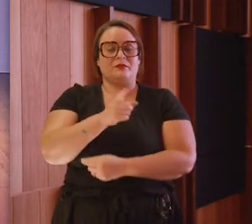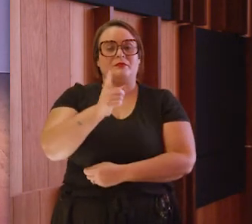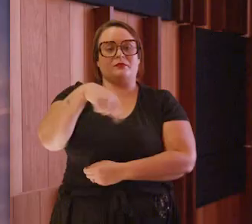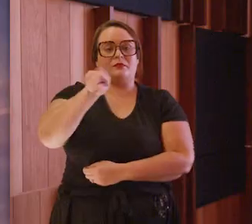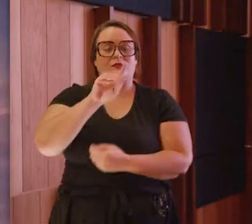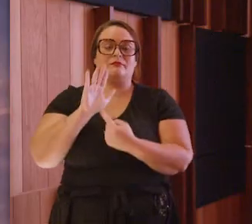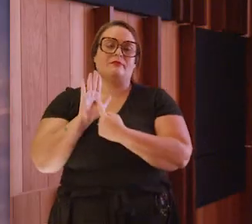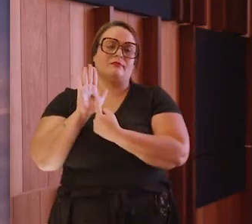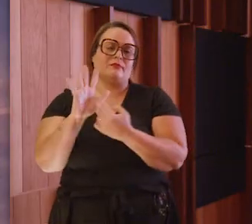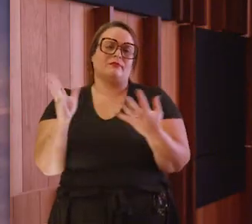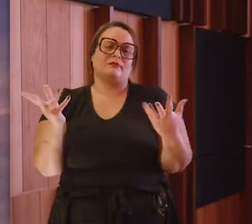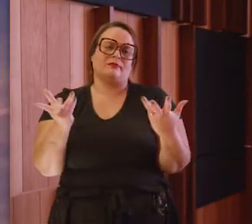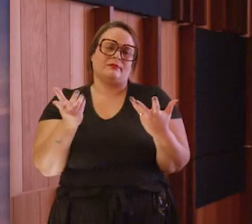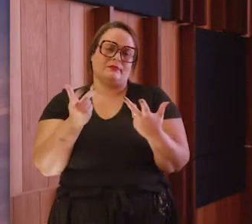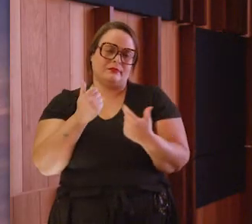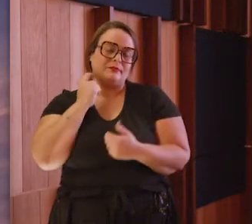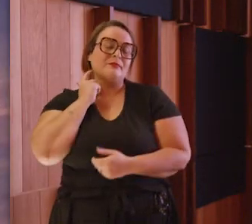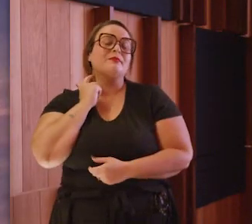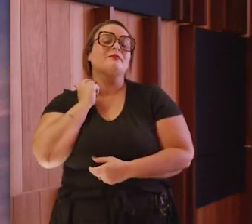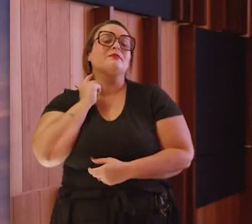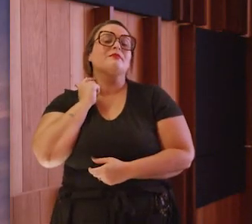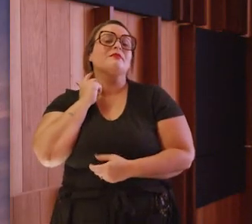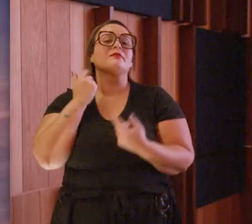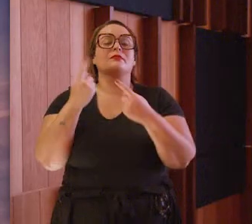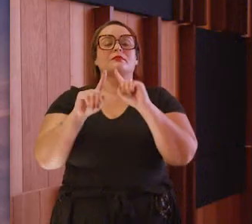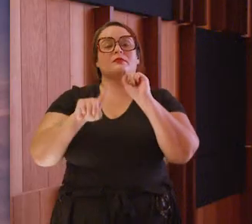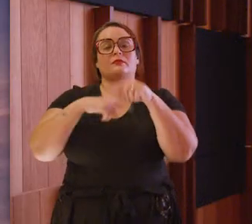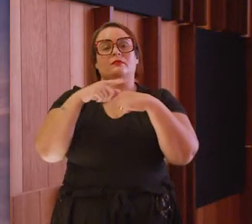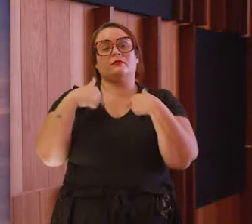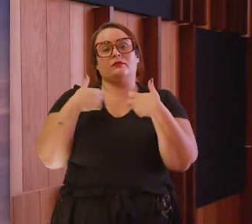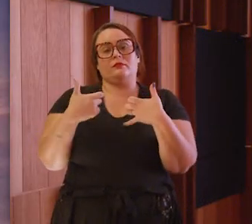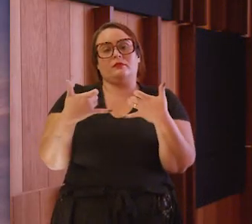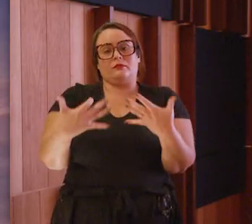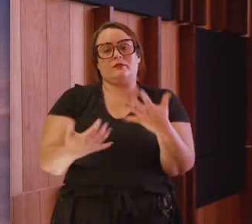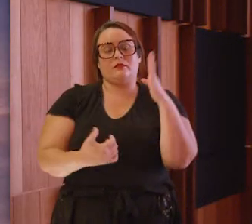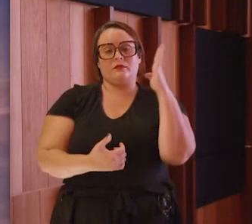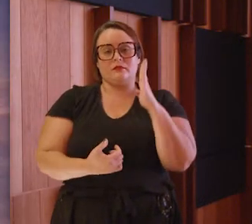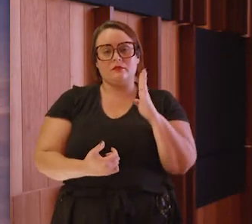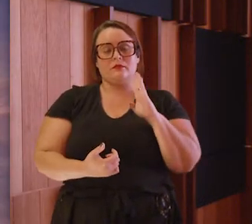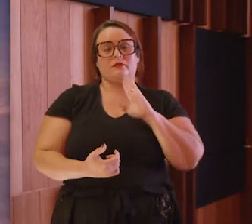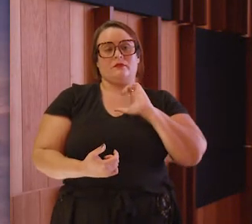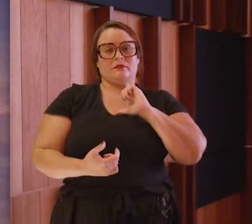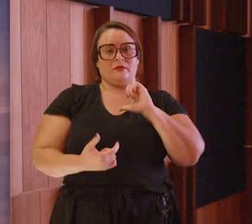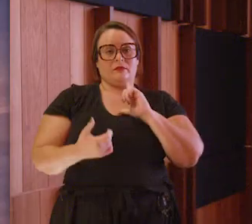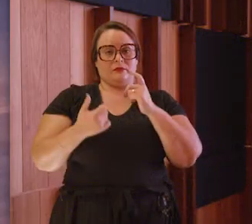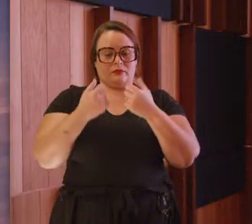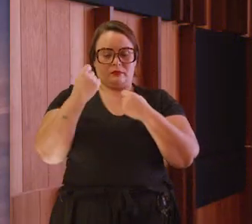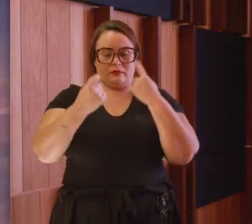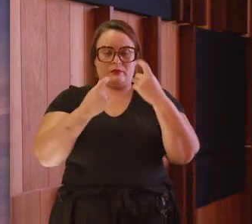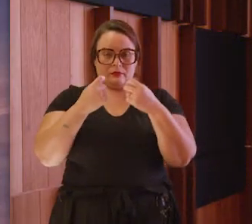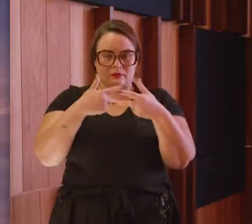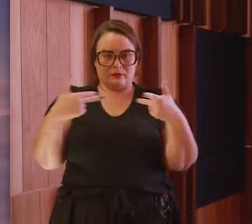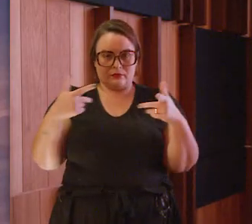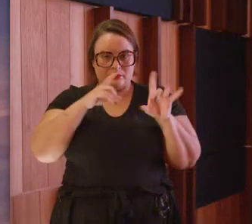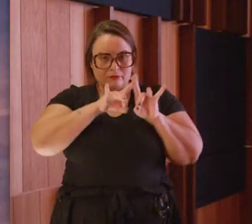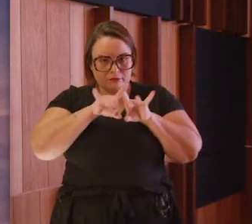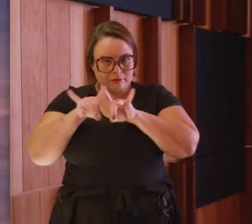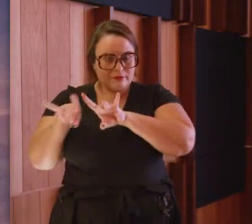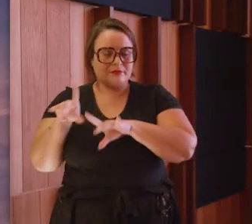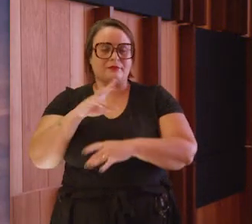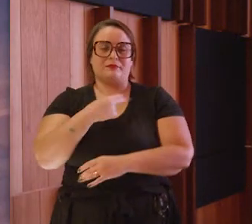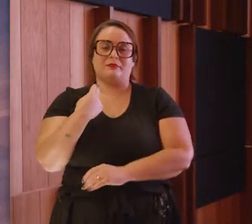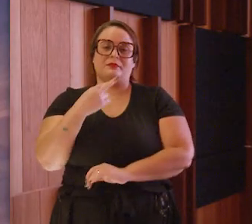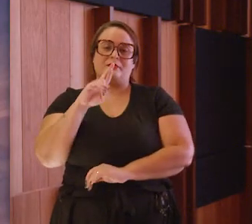once we get into the Brazil specifics. My name is Romero Tavares, for those who don't know me. I'm 10 years older from that picture you see